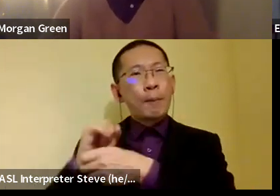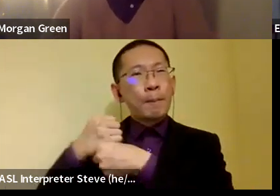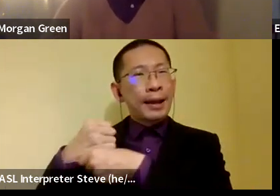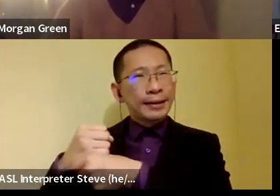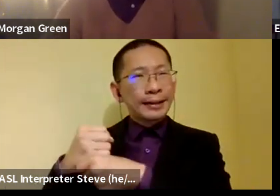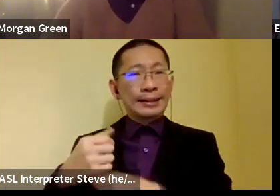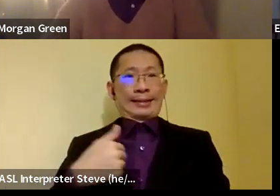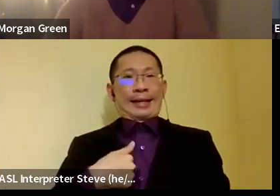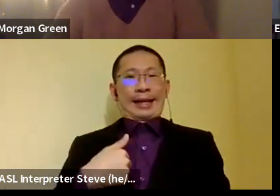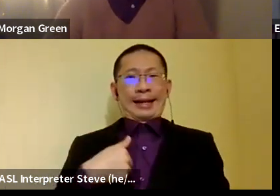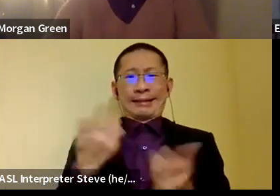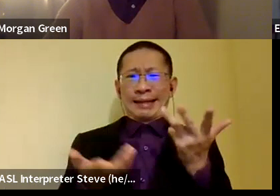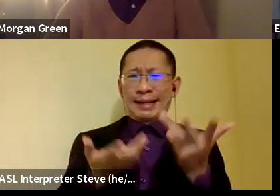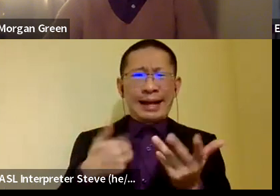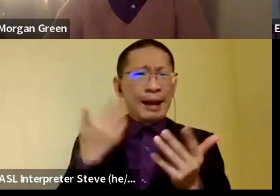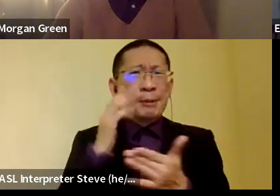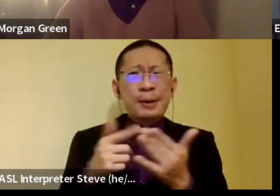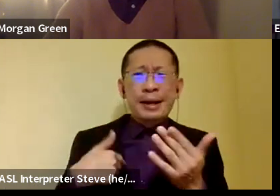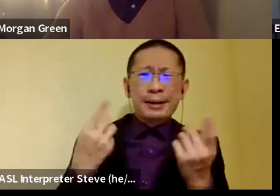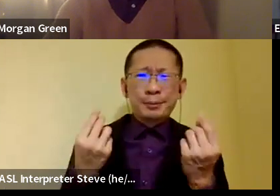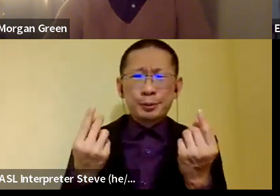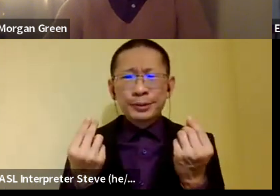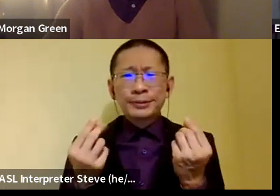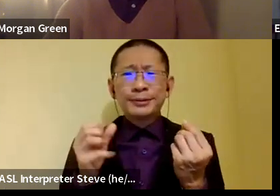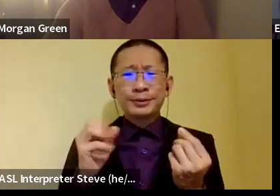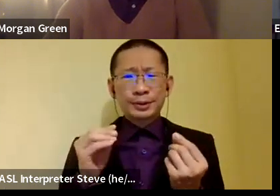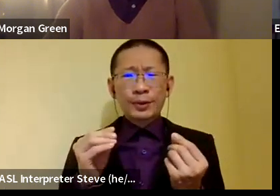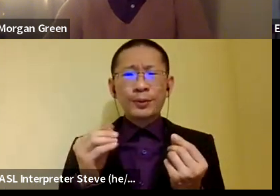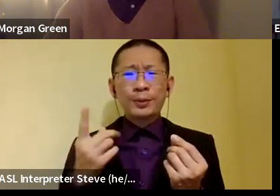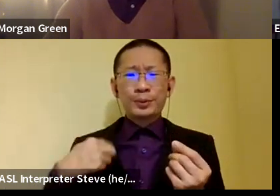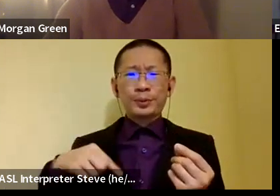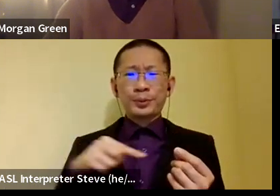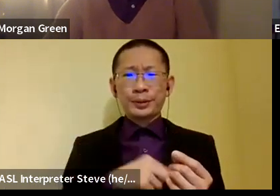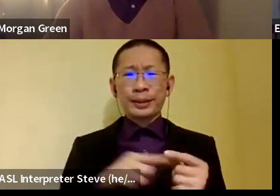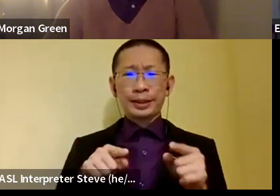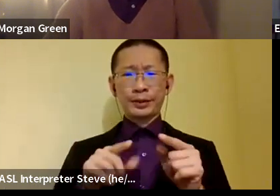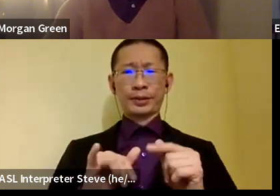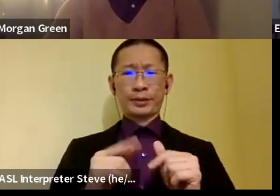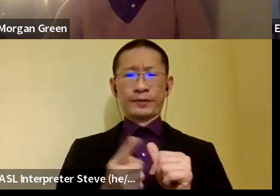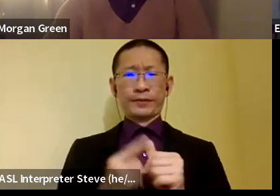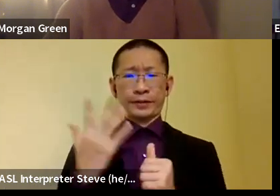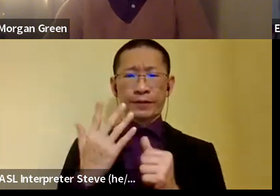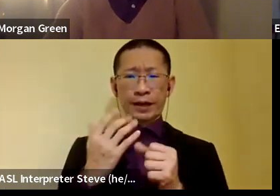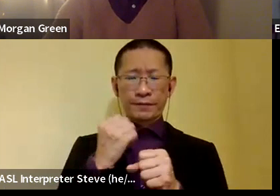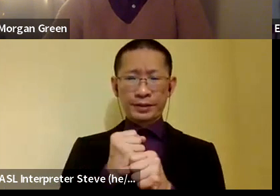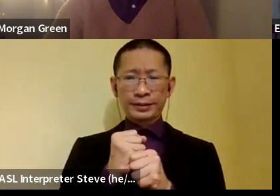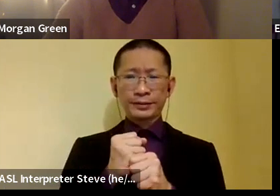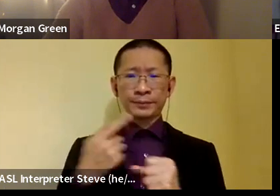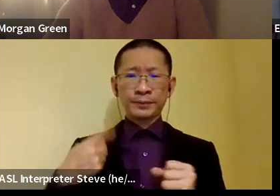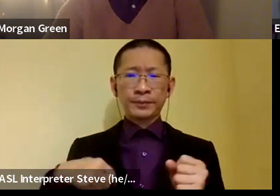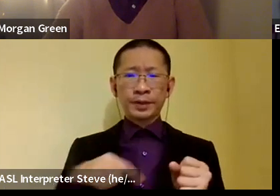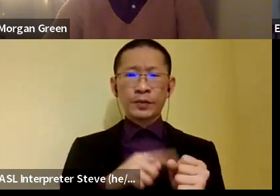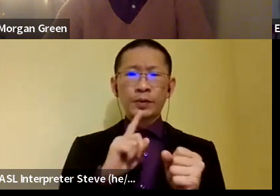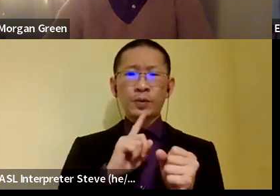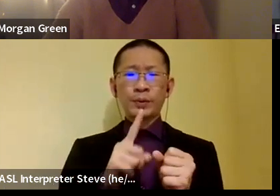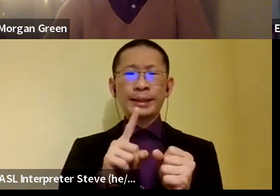and I was like, I don't know what I'm doing, you know. And so we in those first 5 years, we were really